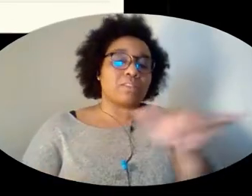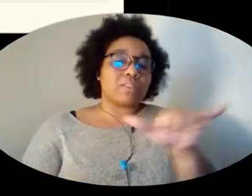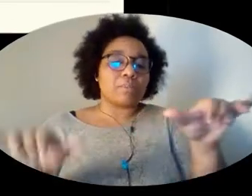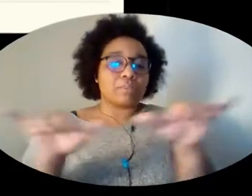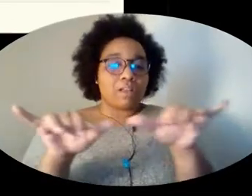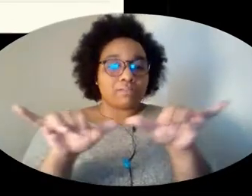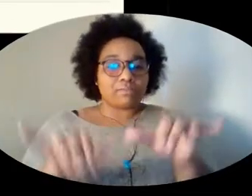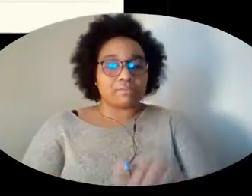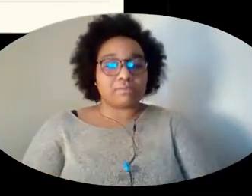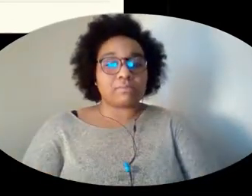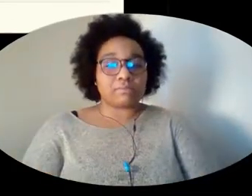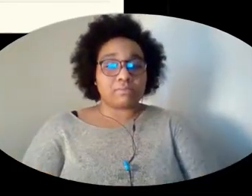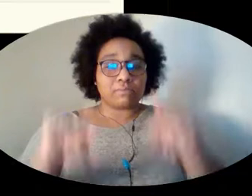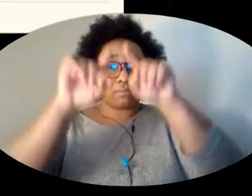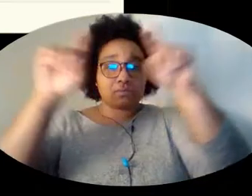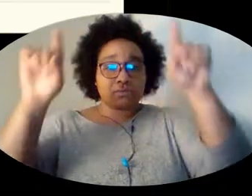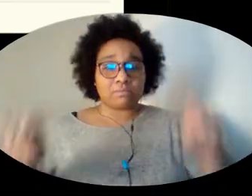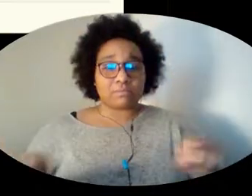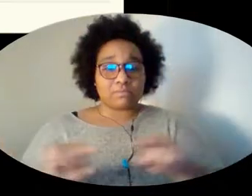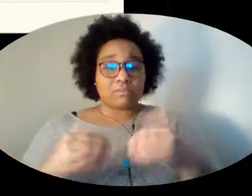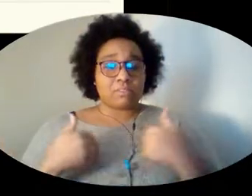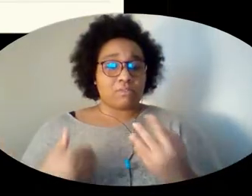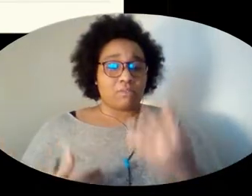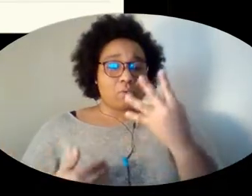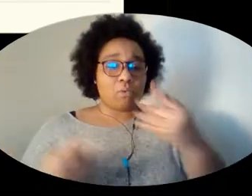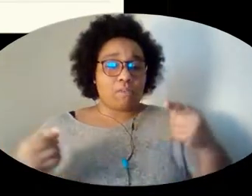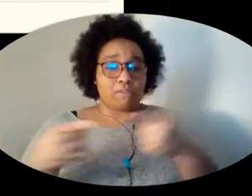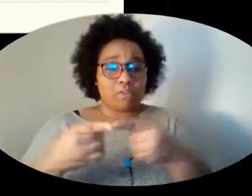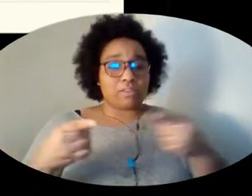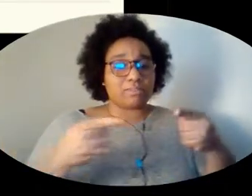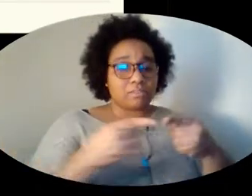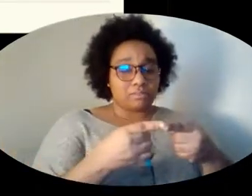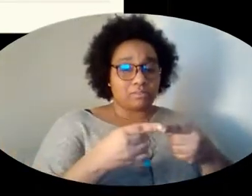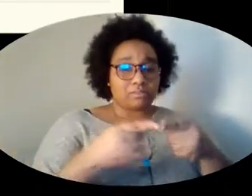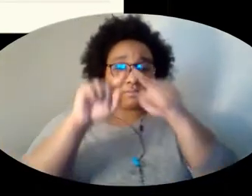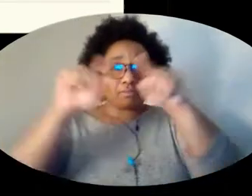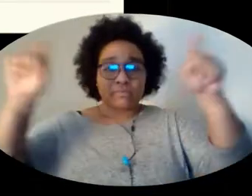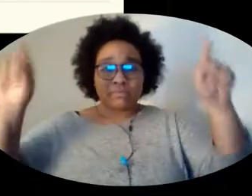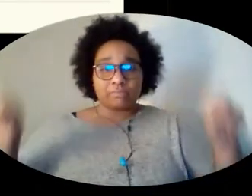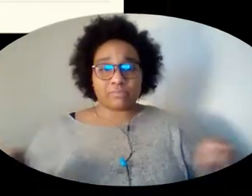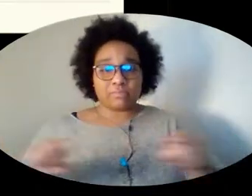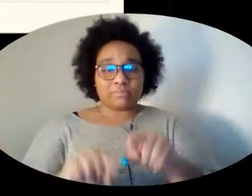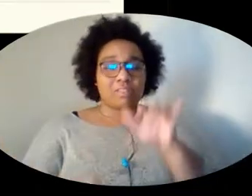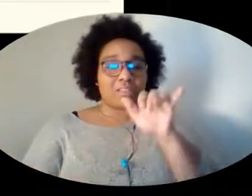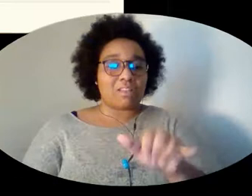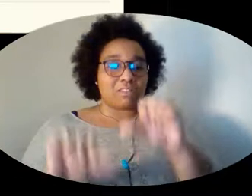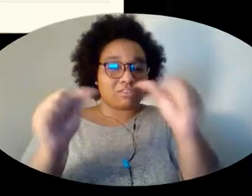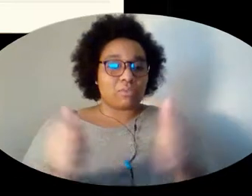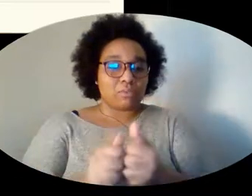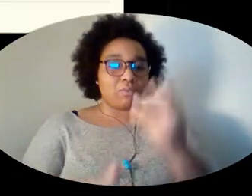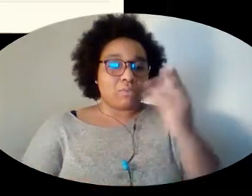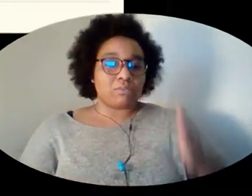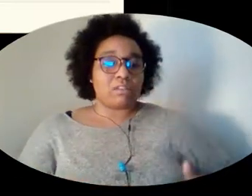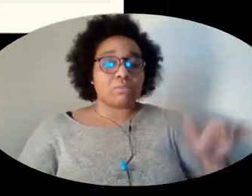size a square has four vertices a rectangle is also a quadrilateral